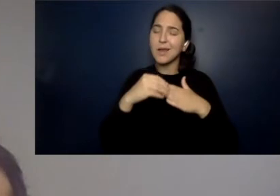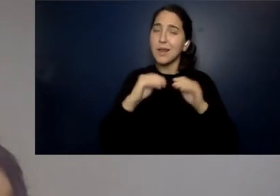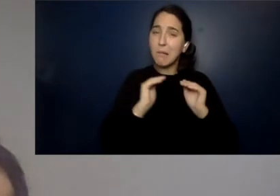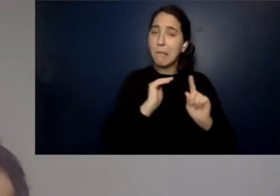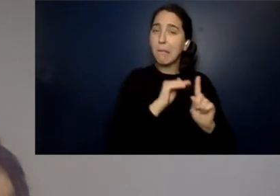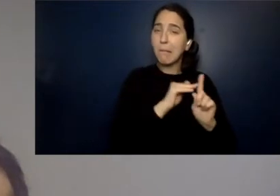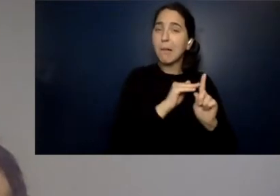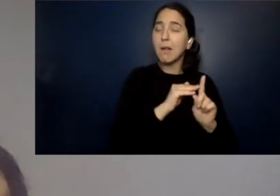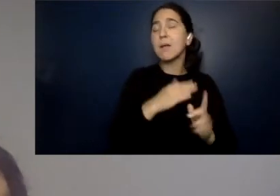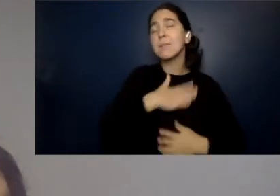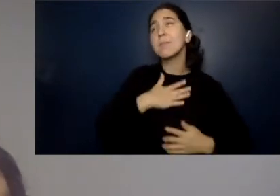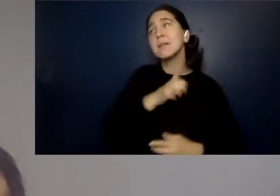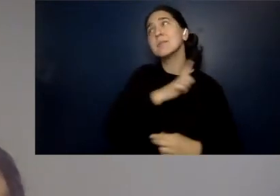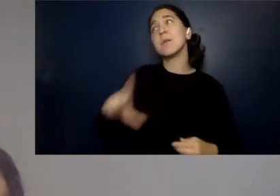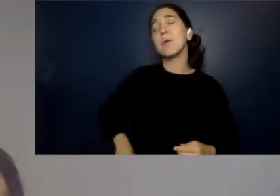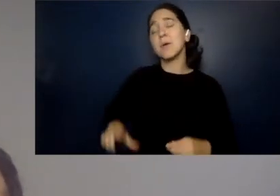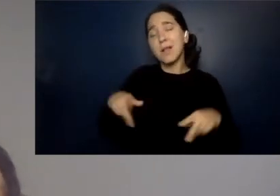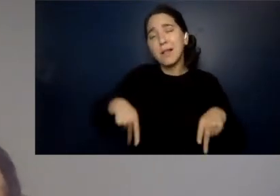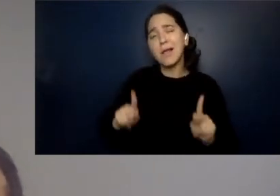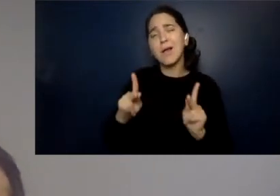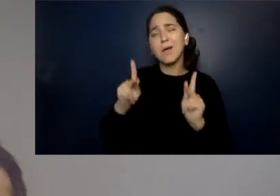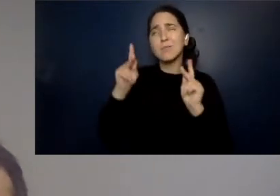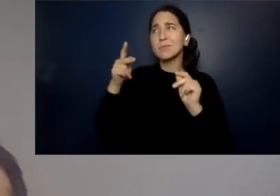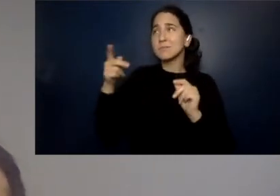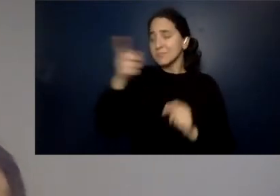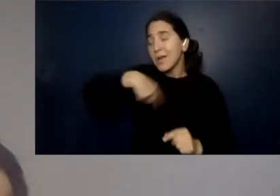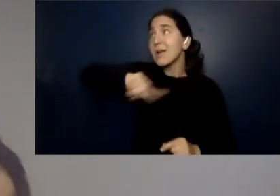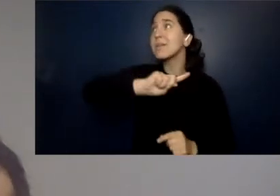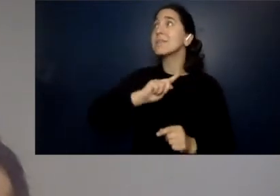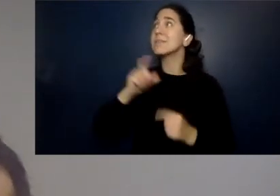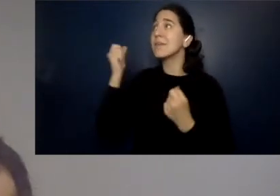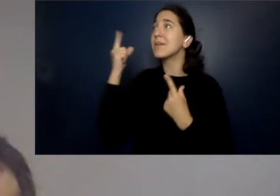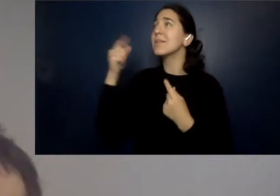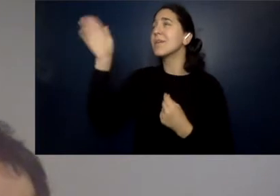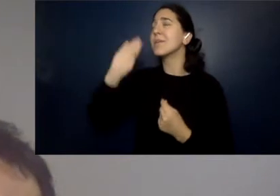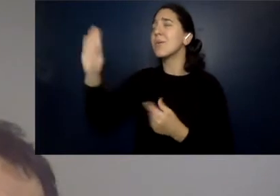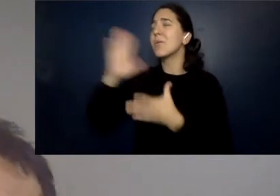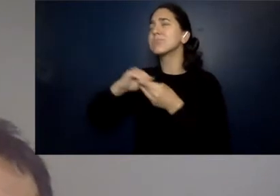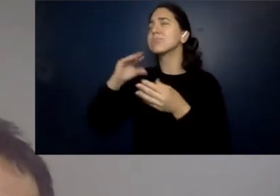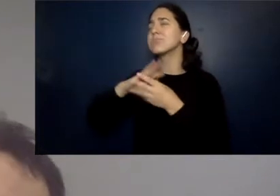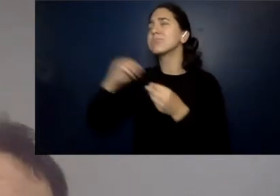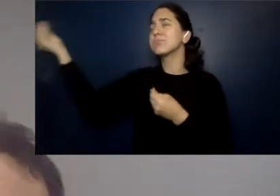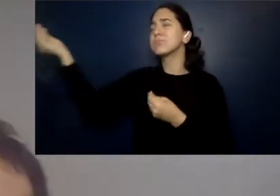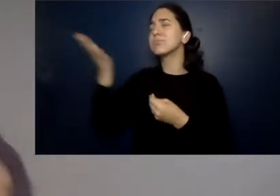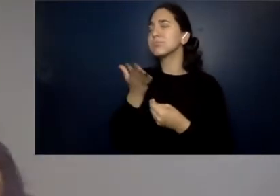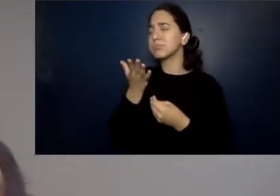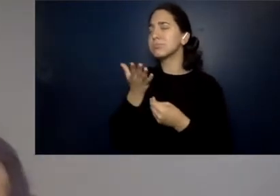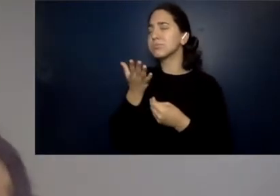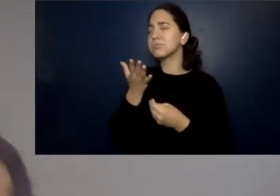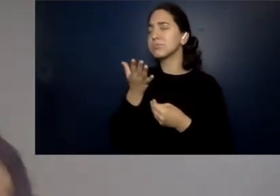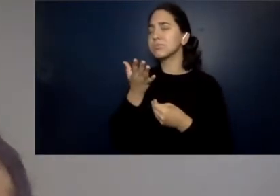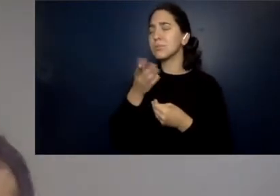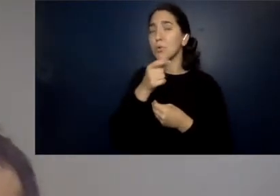nudged. Please, Lord, allow us to hear what you have for us today, in spite of who is